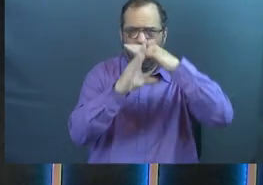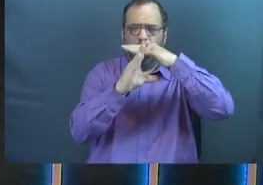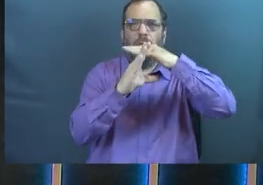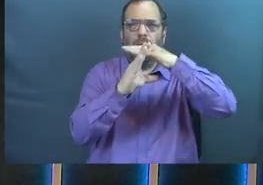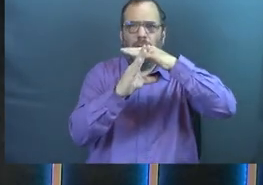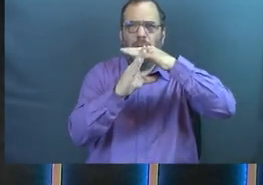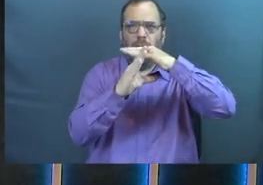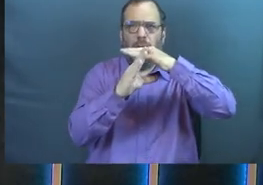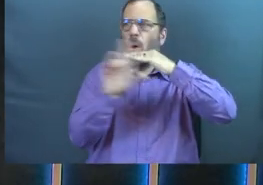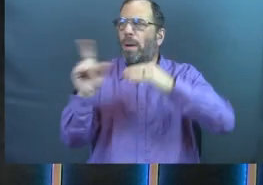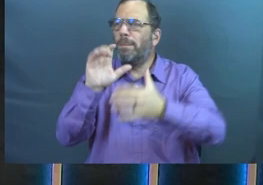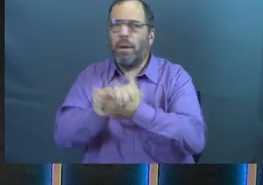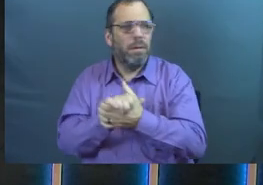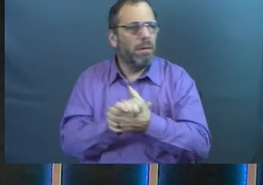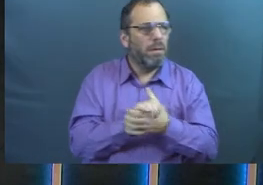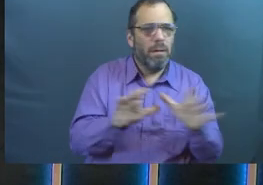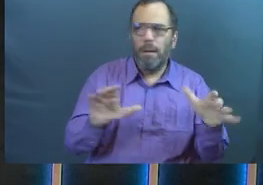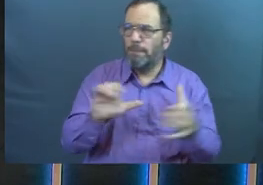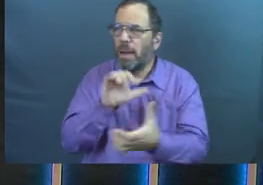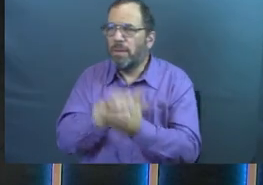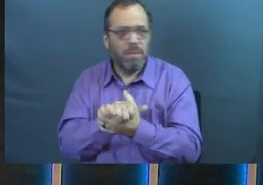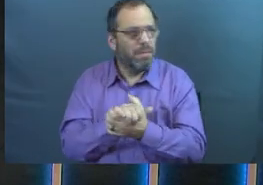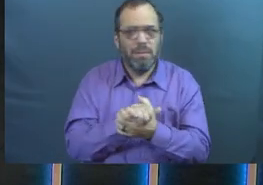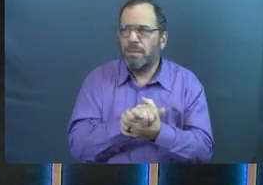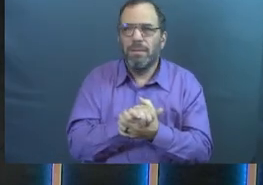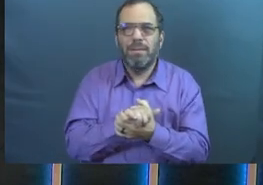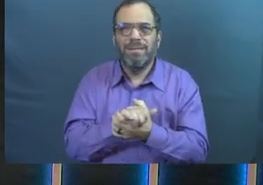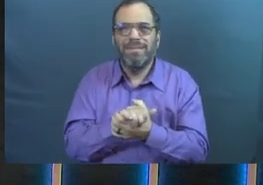Where are the married people at?